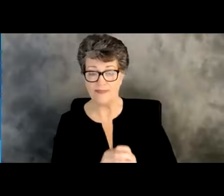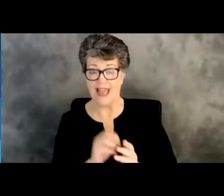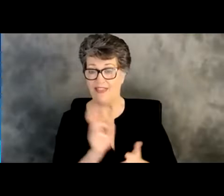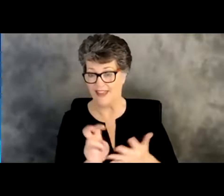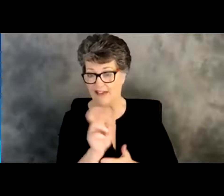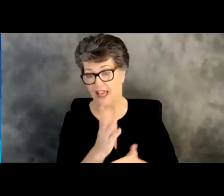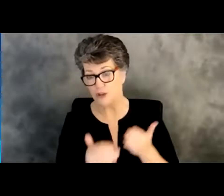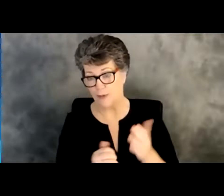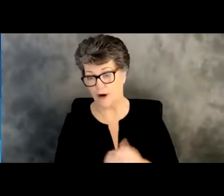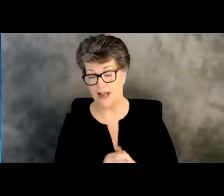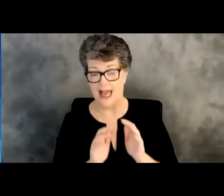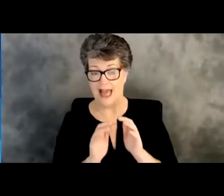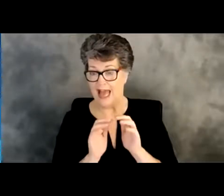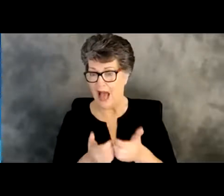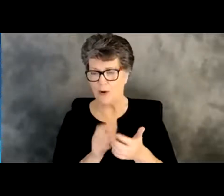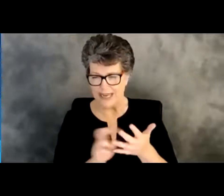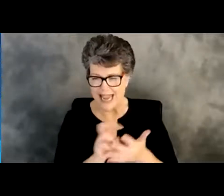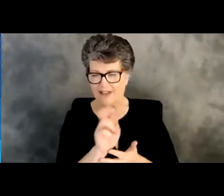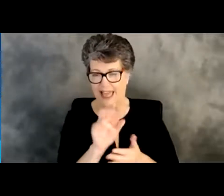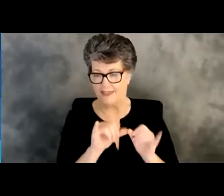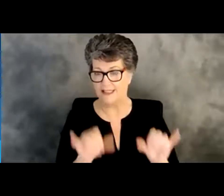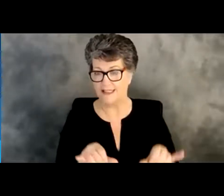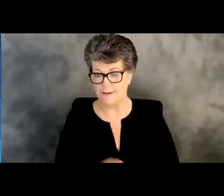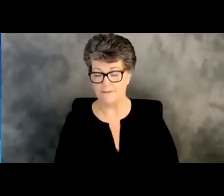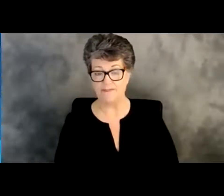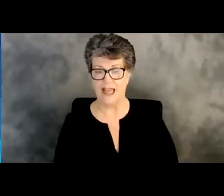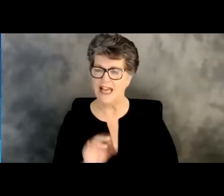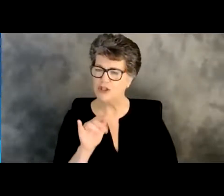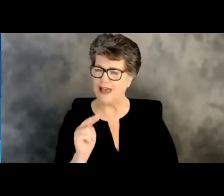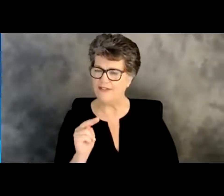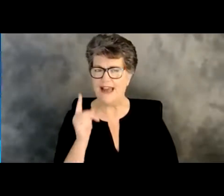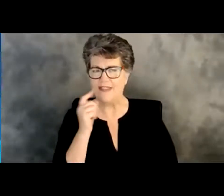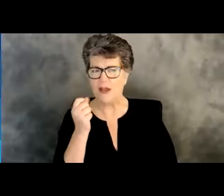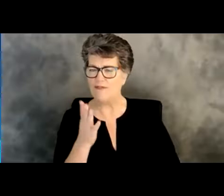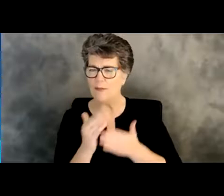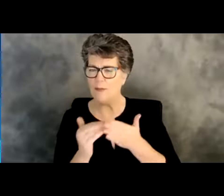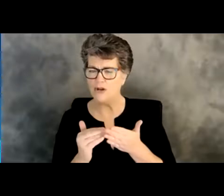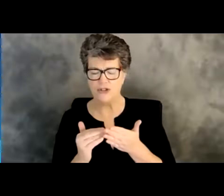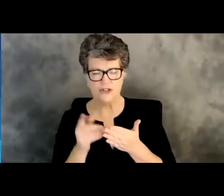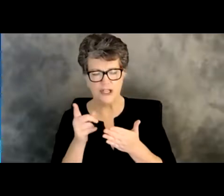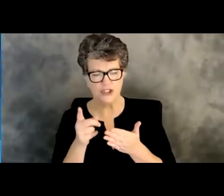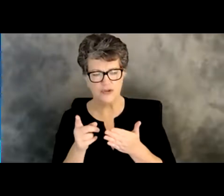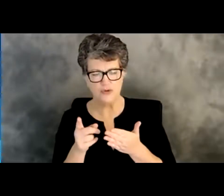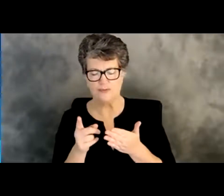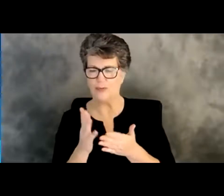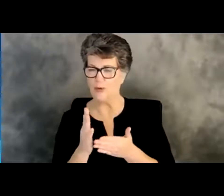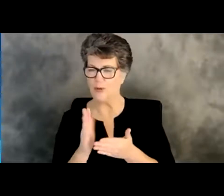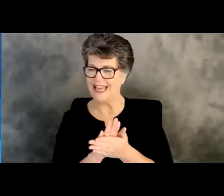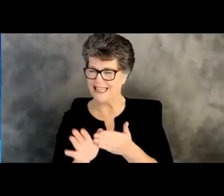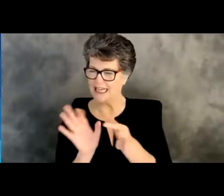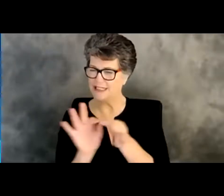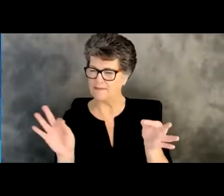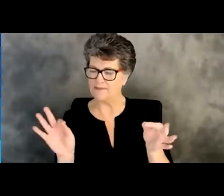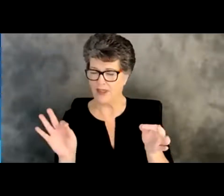piece. How do we navigate our system? But Kevin, I do think that one of the pieces you put a nice bow on this. We